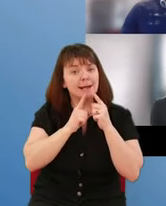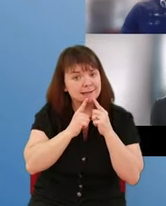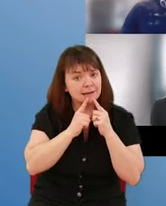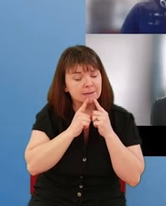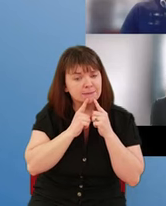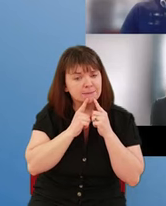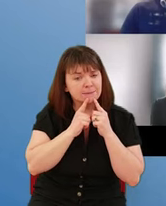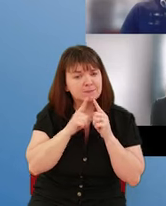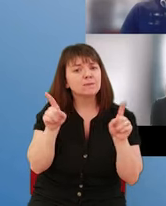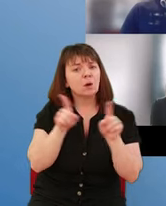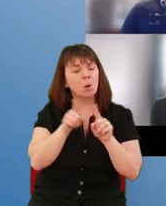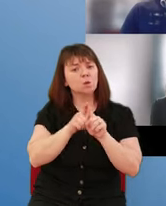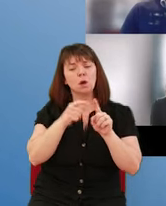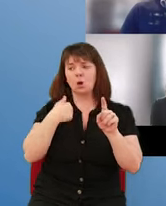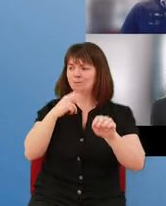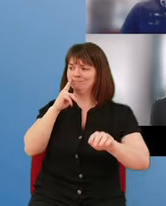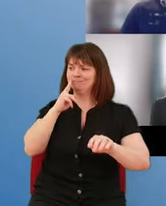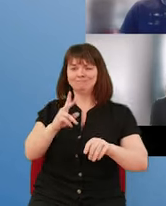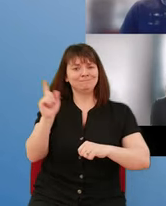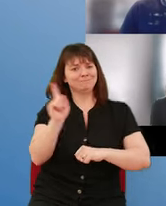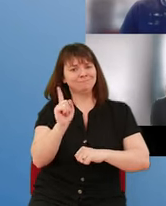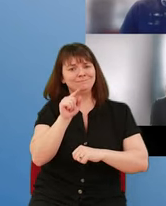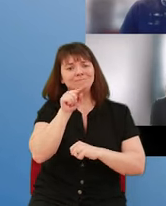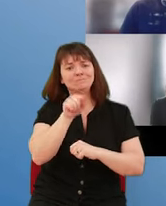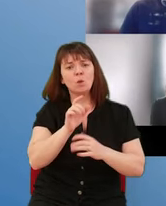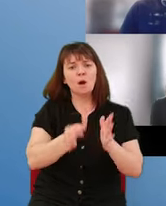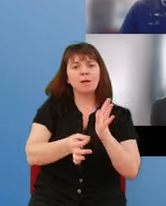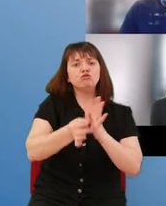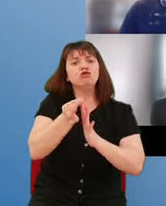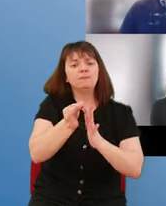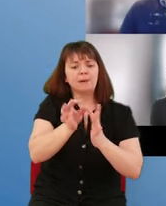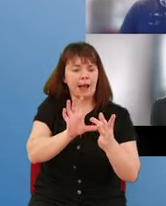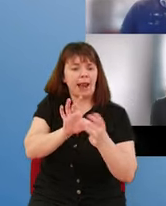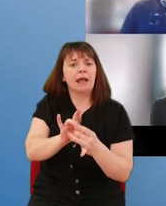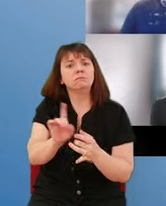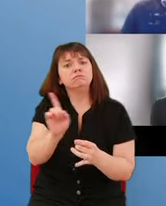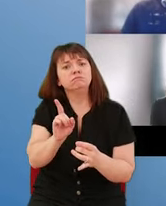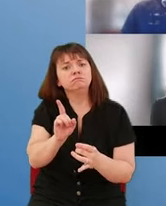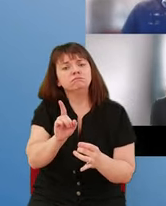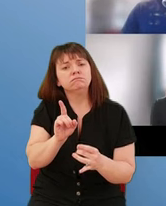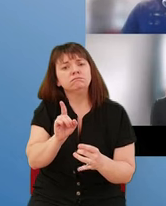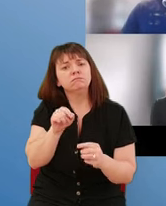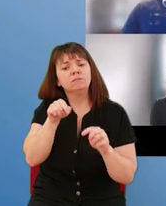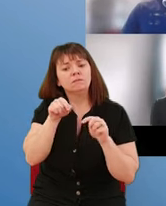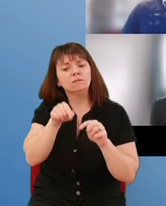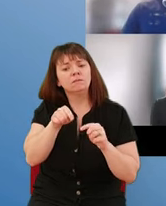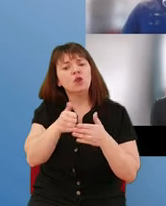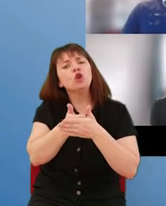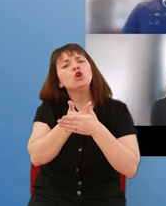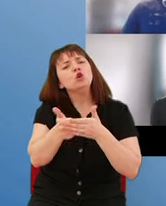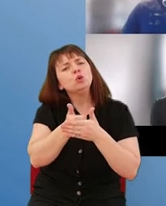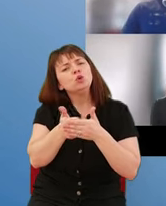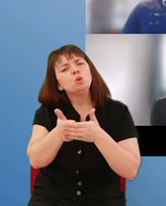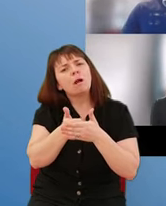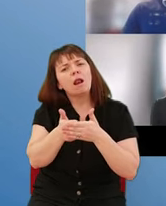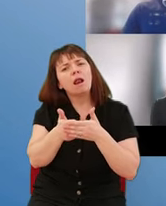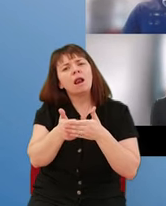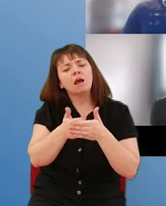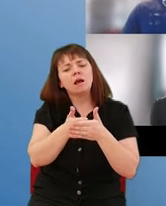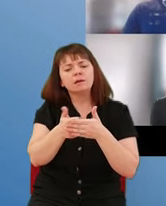the usual practice that practices have always done, to do the work last minute. And